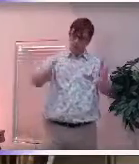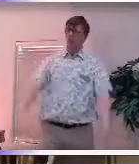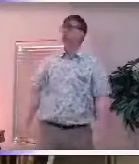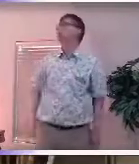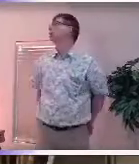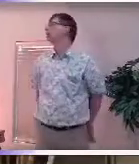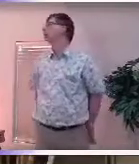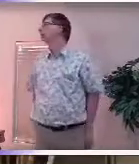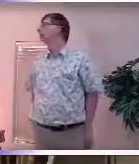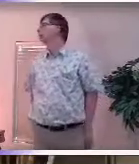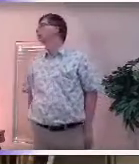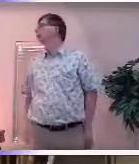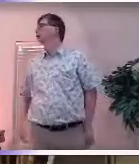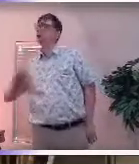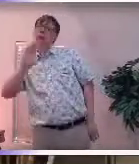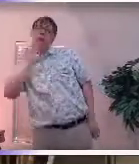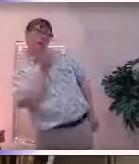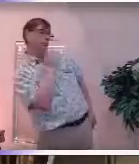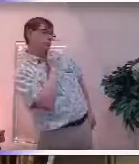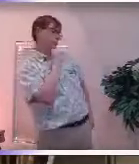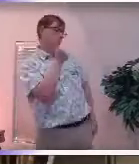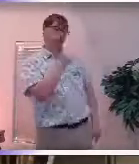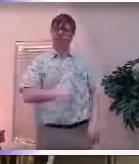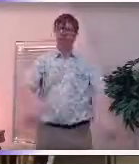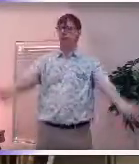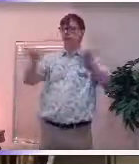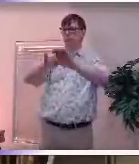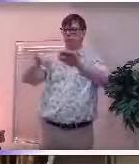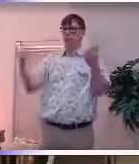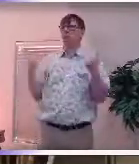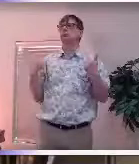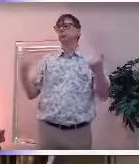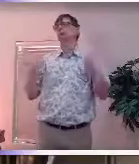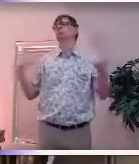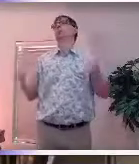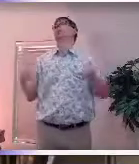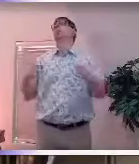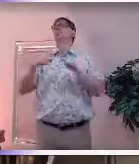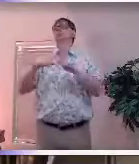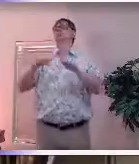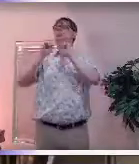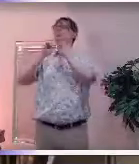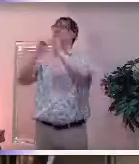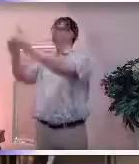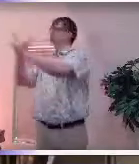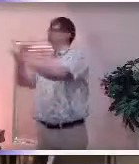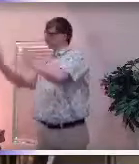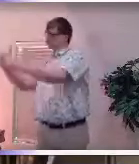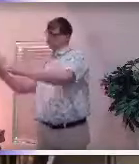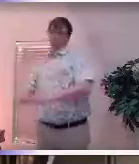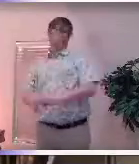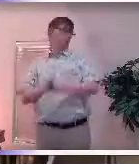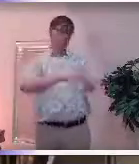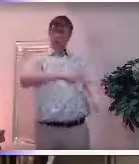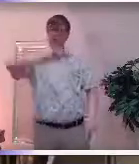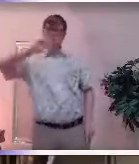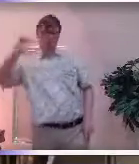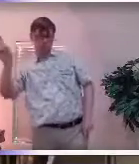because they didn't have the skills to communicate about anything else.